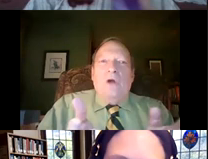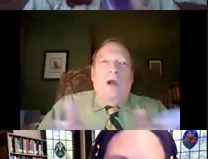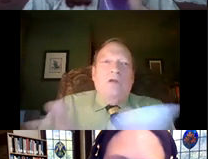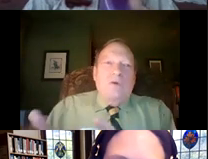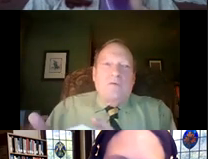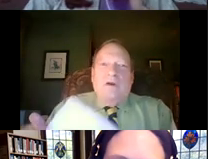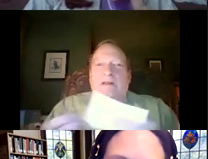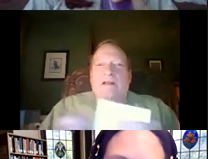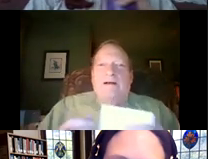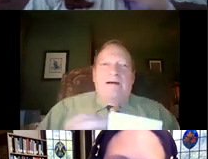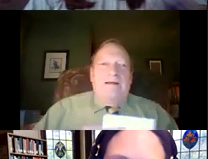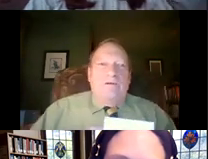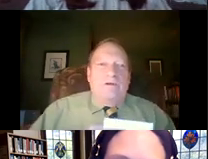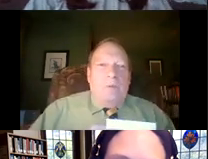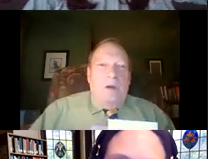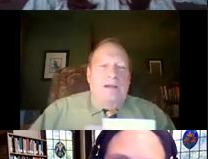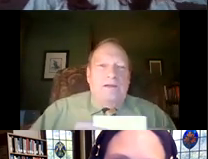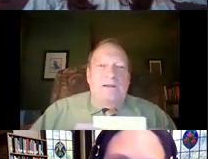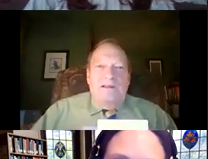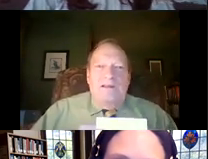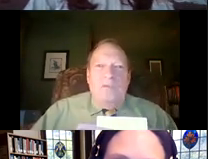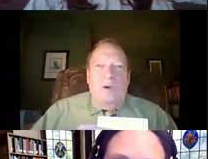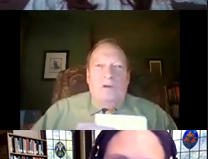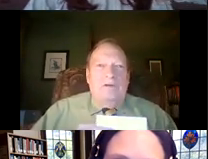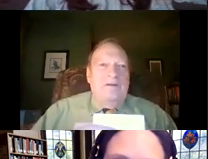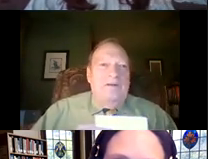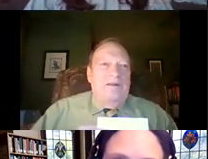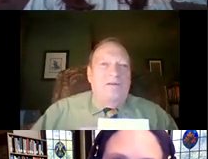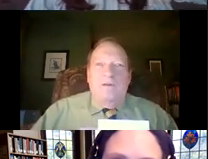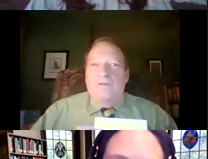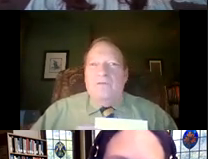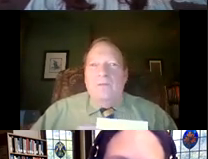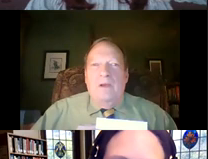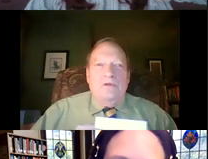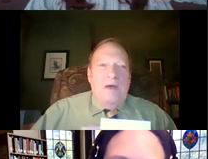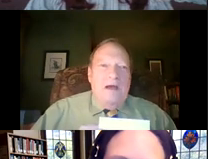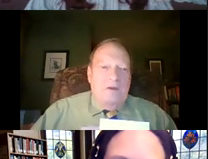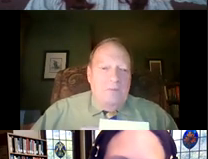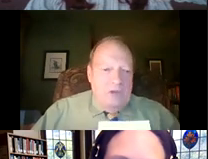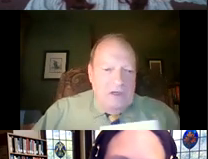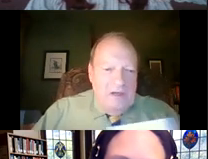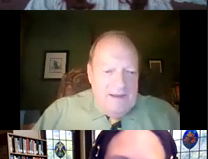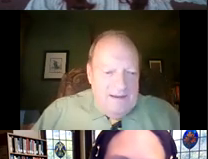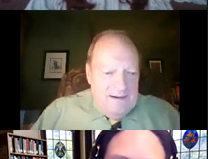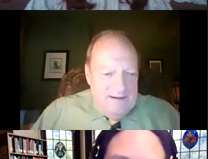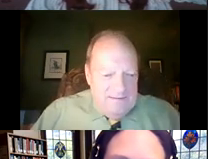punch cards over and you just prayed that it worked in your, the 15 minutes you had on the